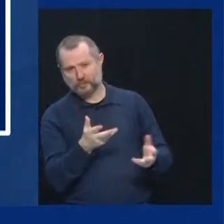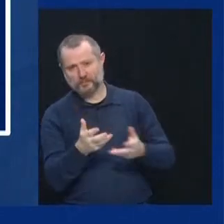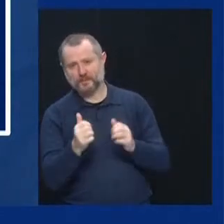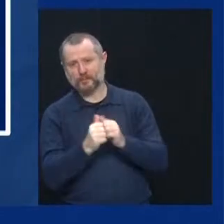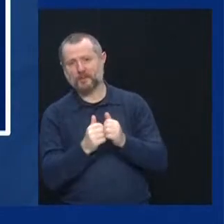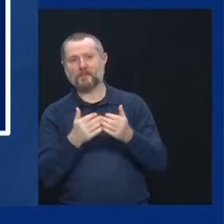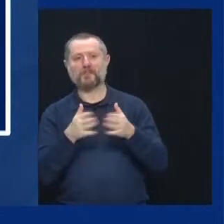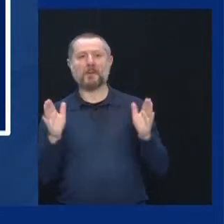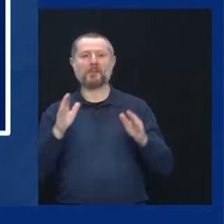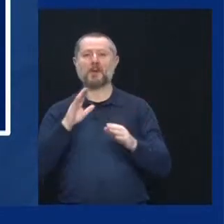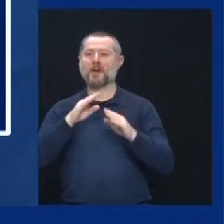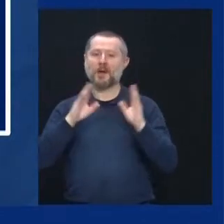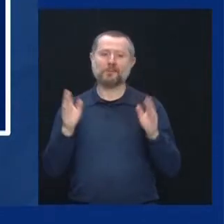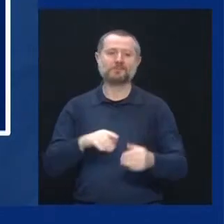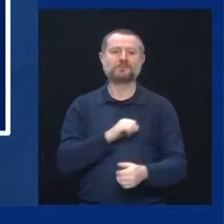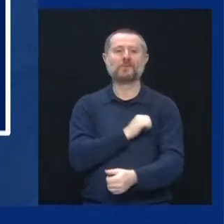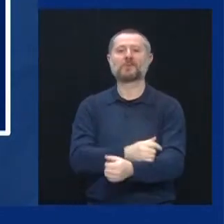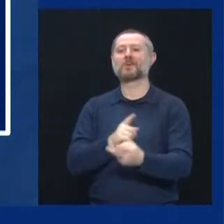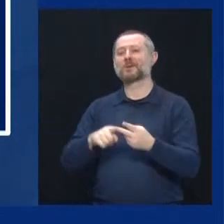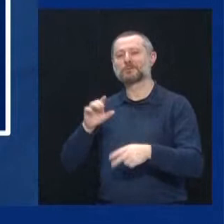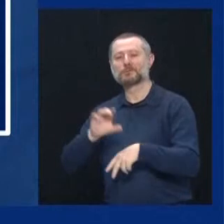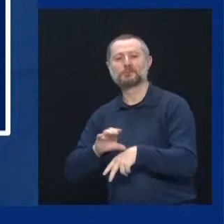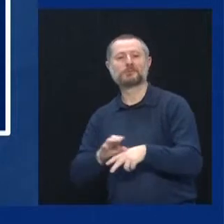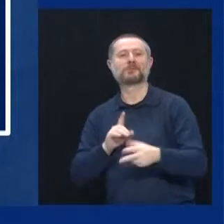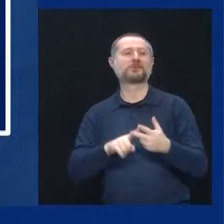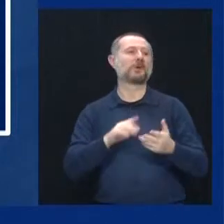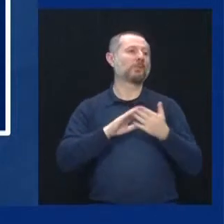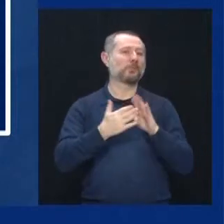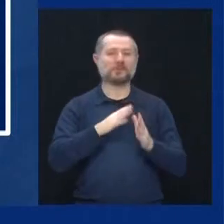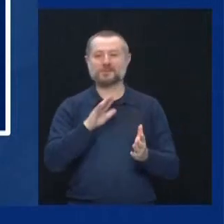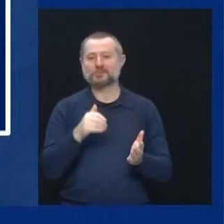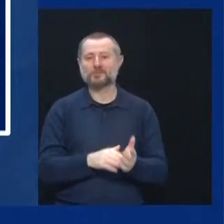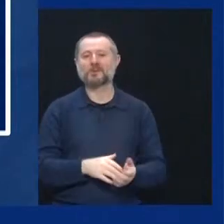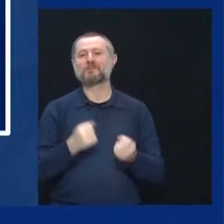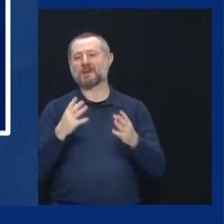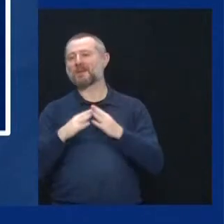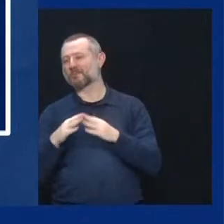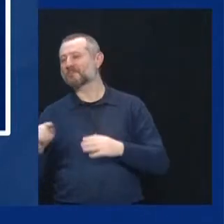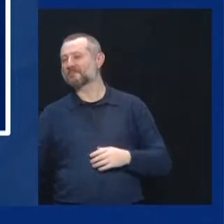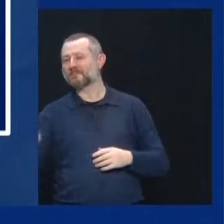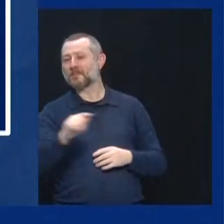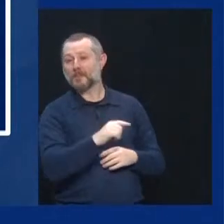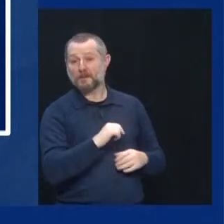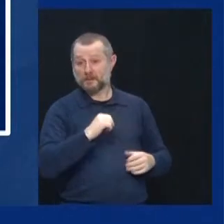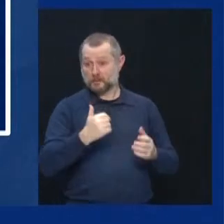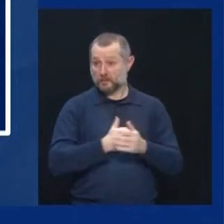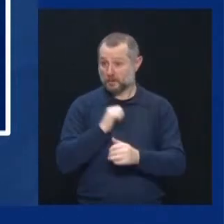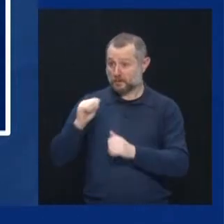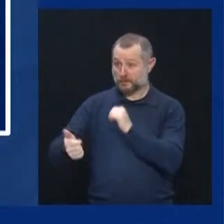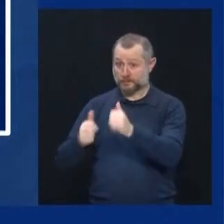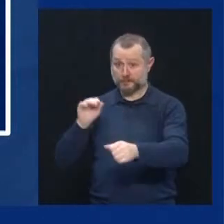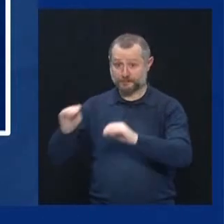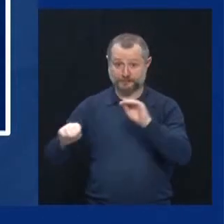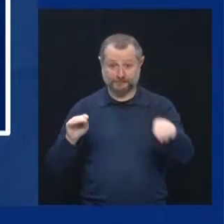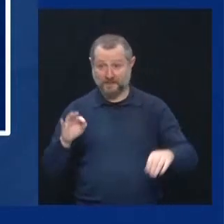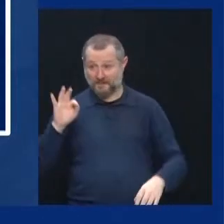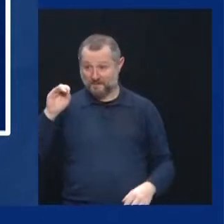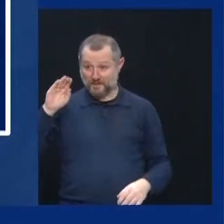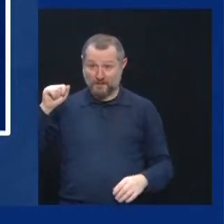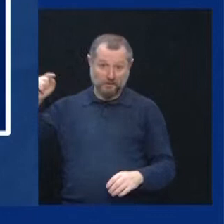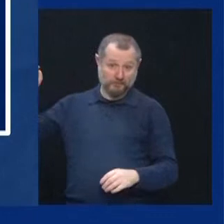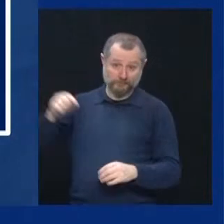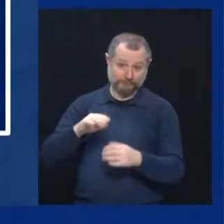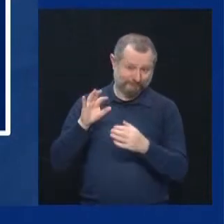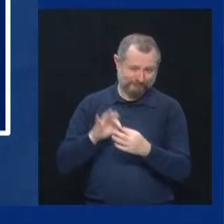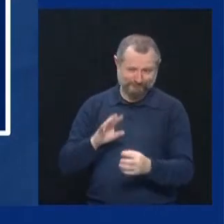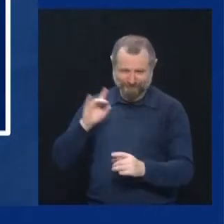into churches, we go into community centers, we have pop-up centers. These new sites that we opened with FEMA, they're targeted at